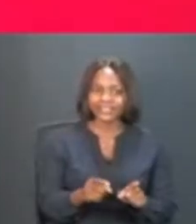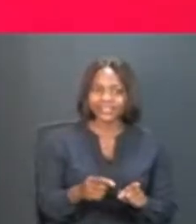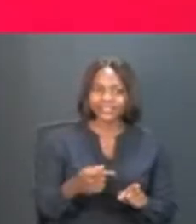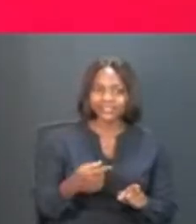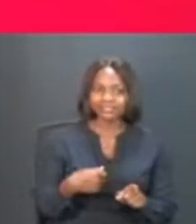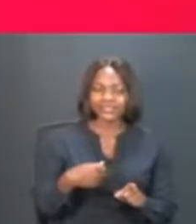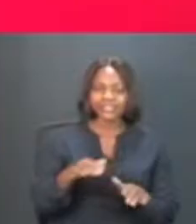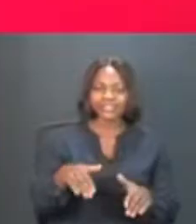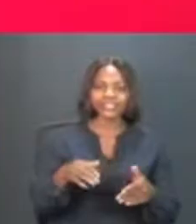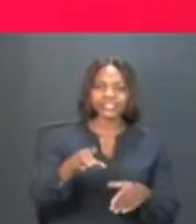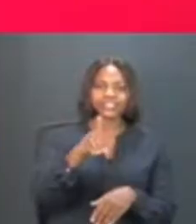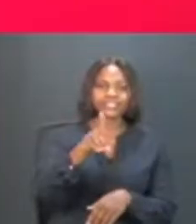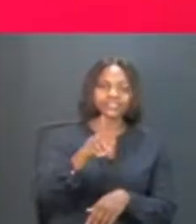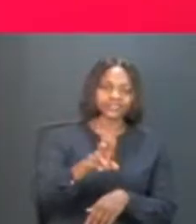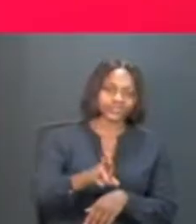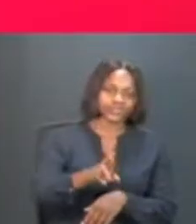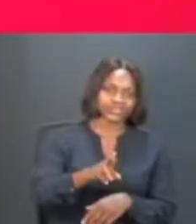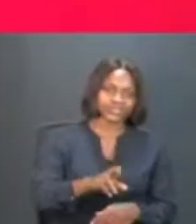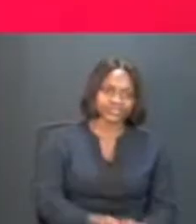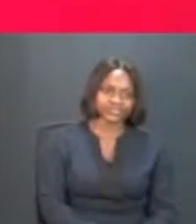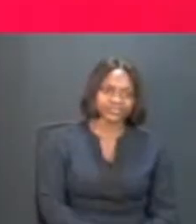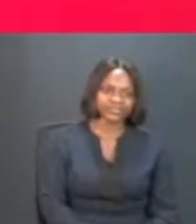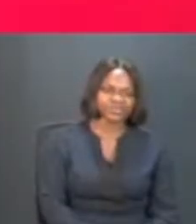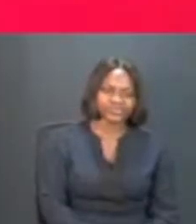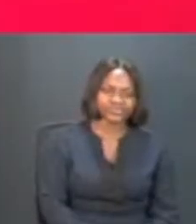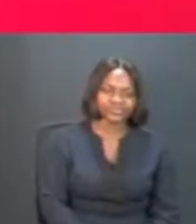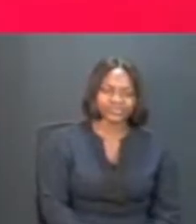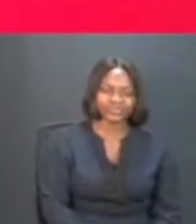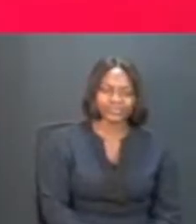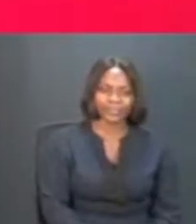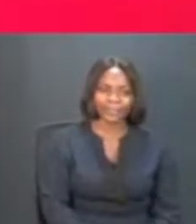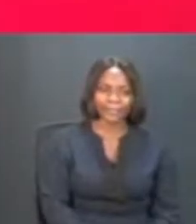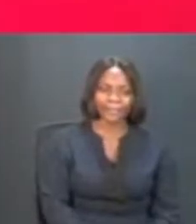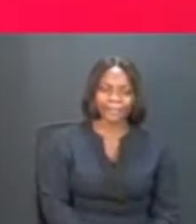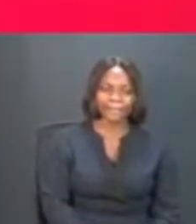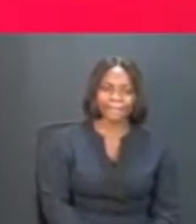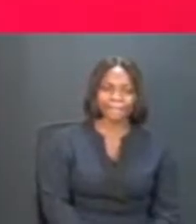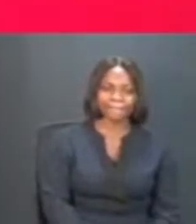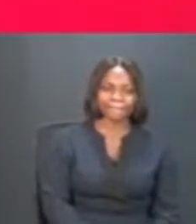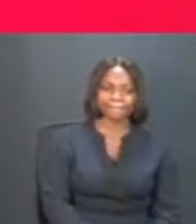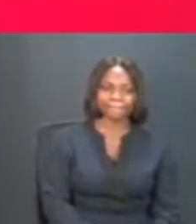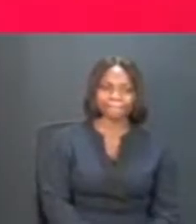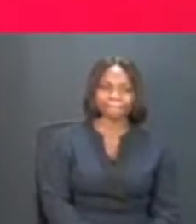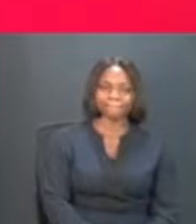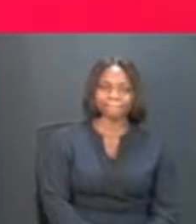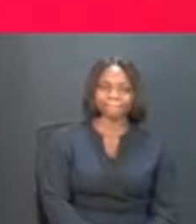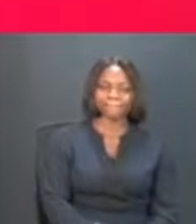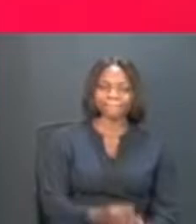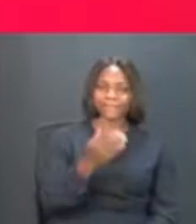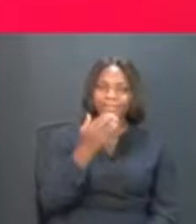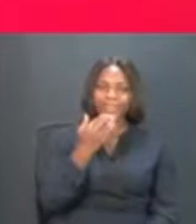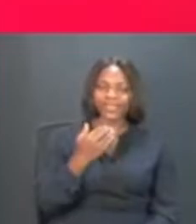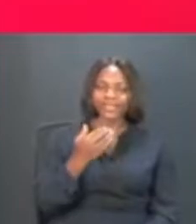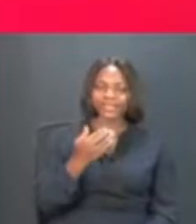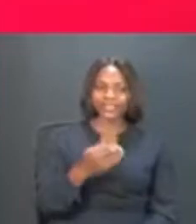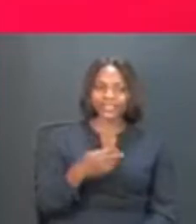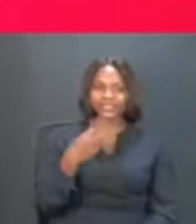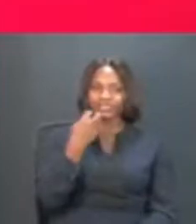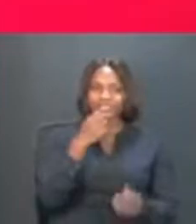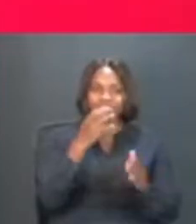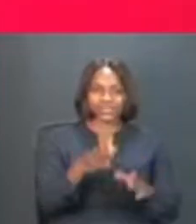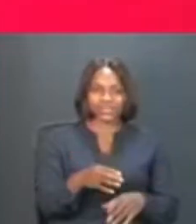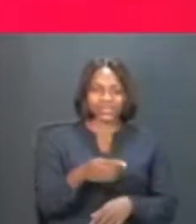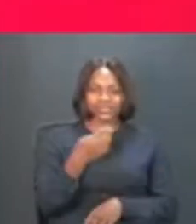doctor has won the day. Yes, please. Thank you, Mr. Speaker, and thank you, colleague, for ceding